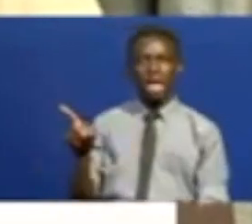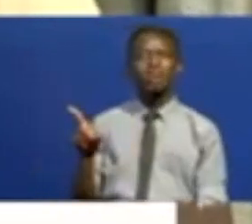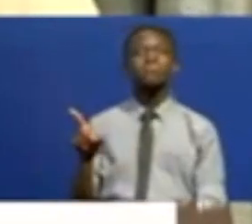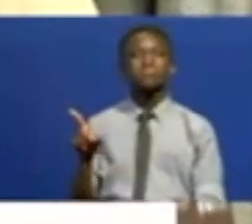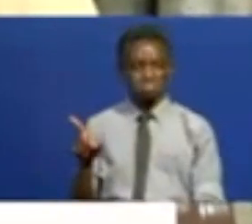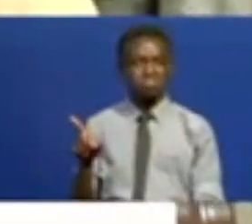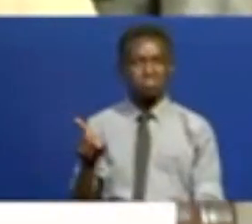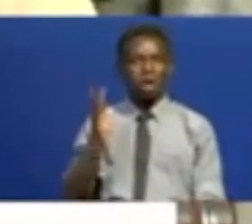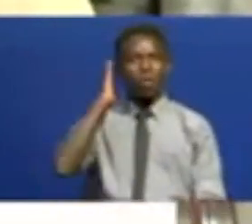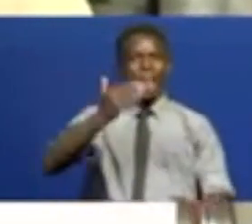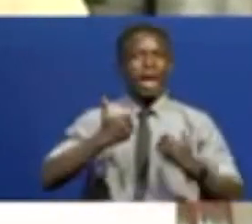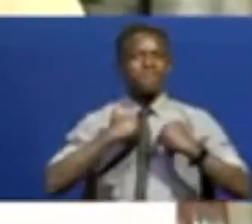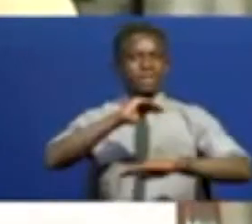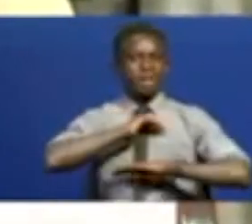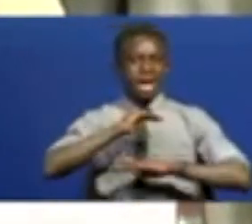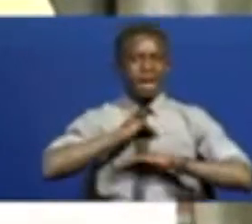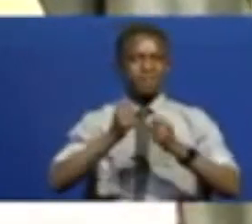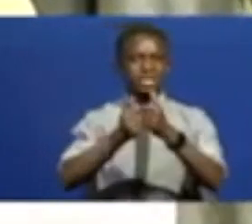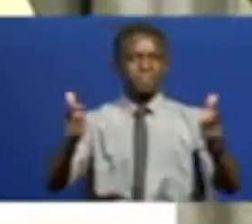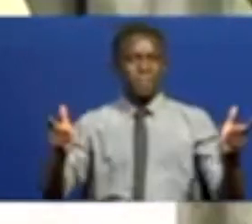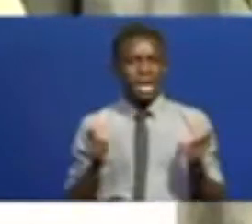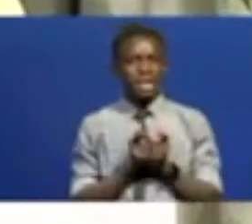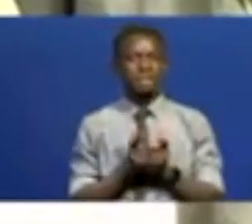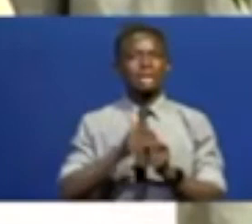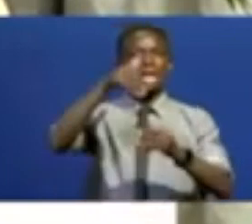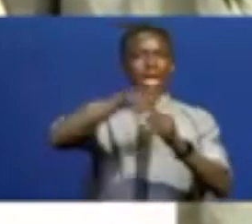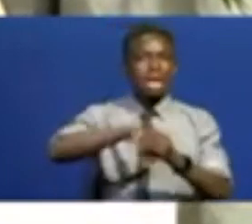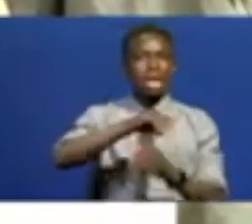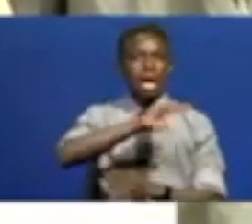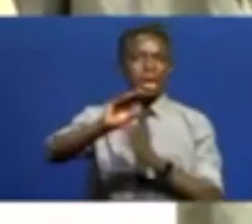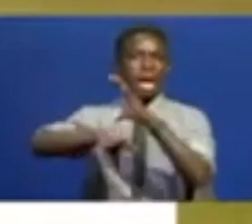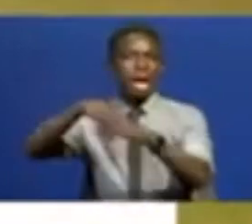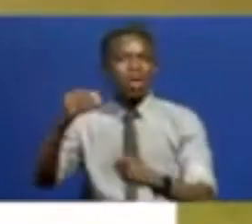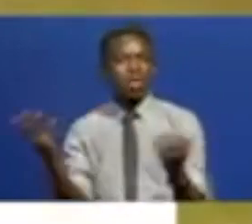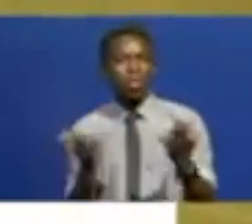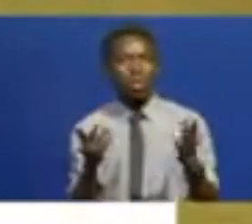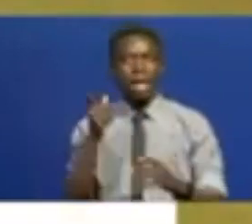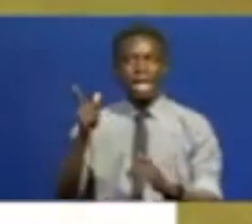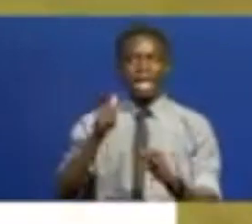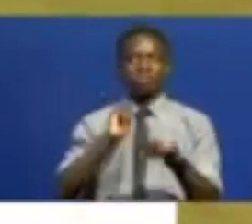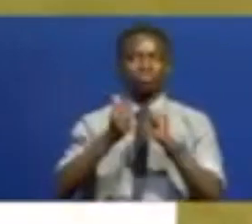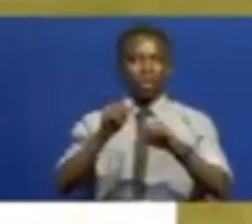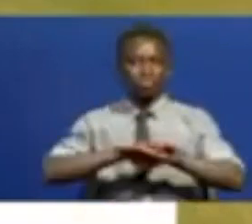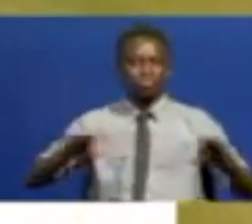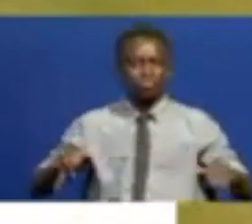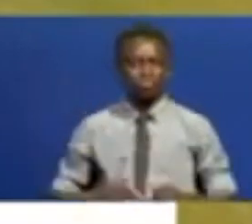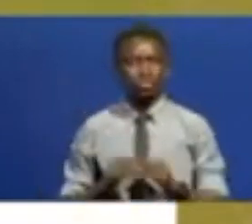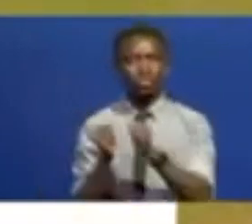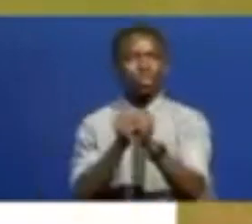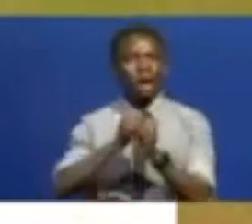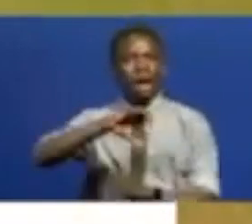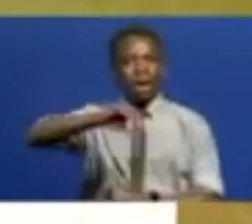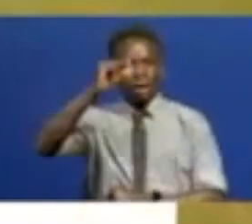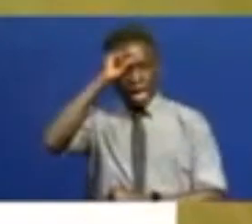have adequate space within and outside the stadium. Together with the county government of Kericho, we'll also be